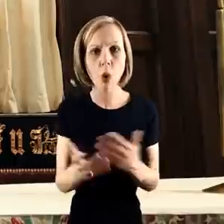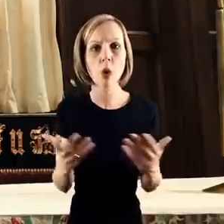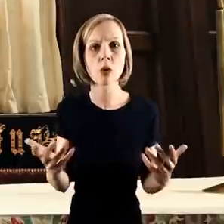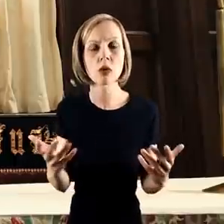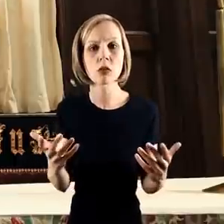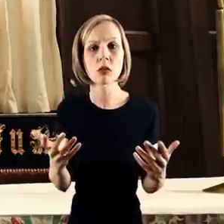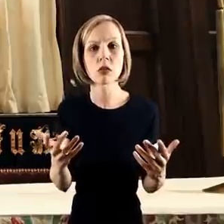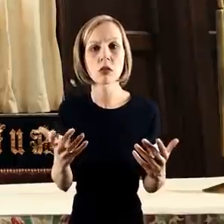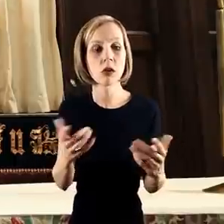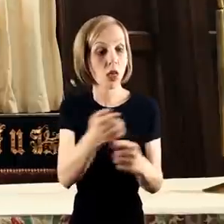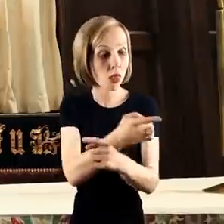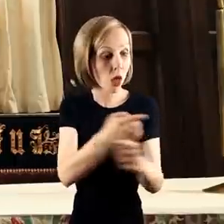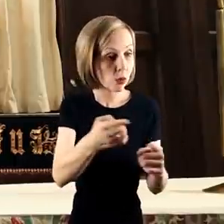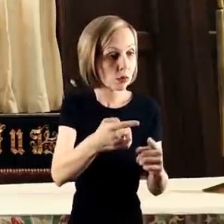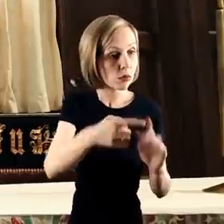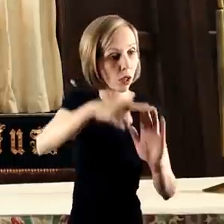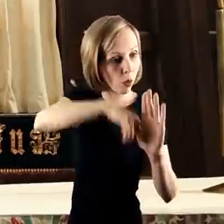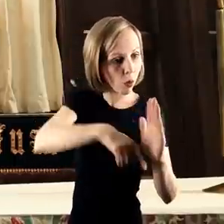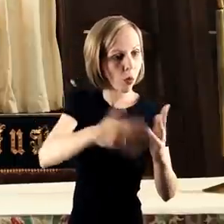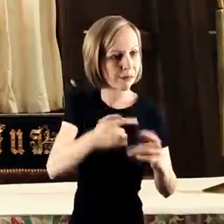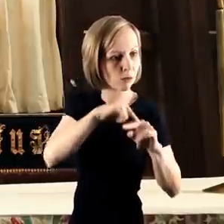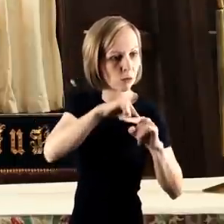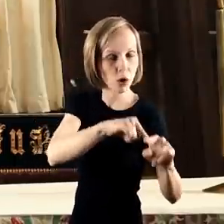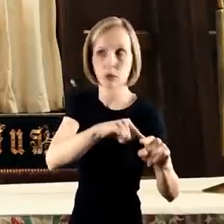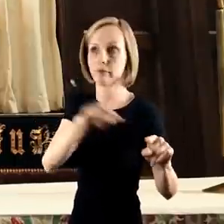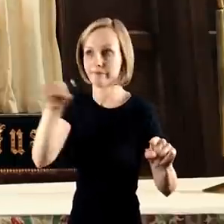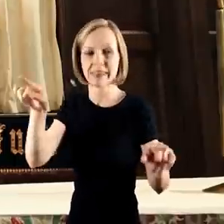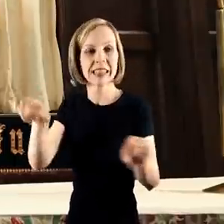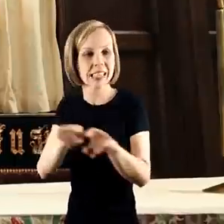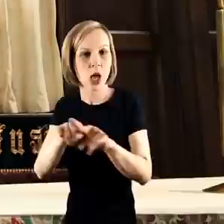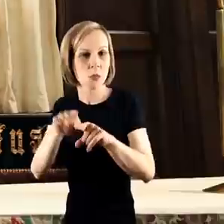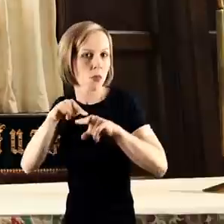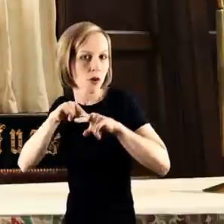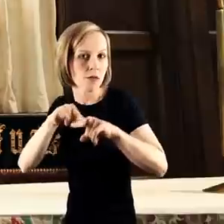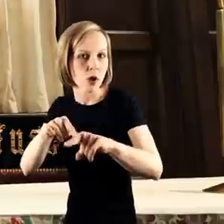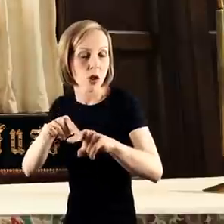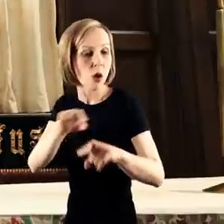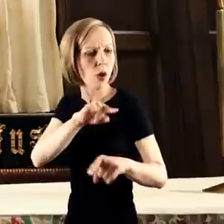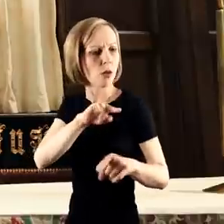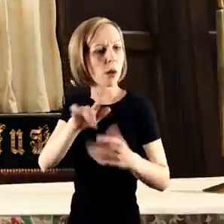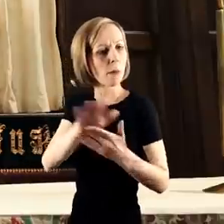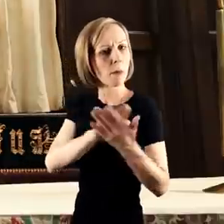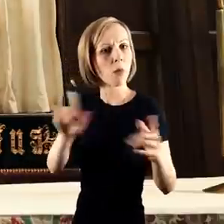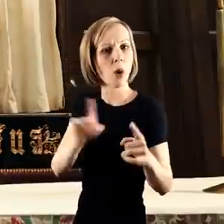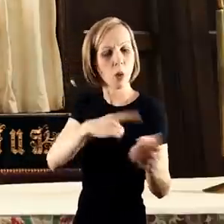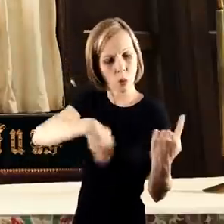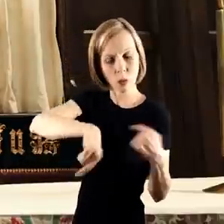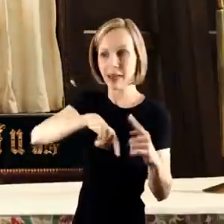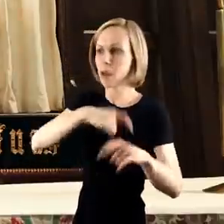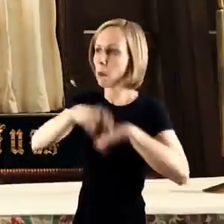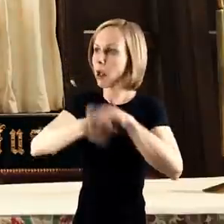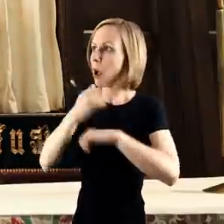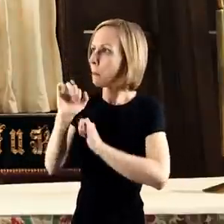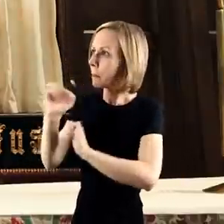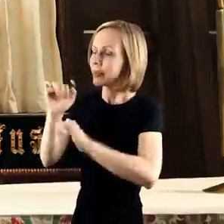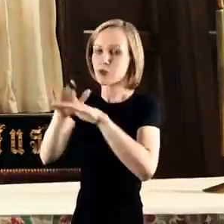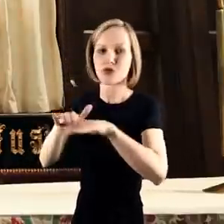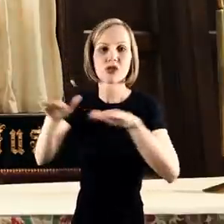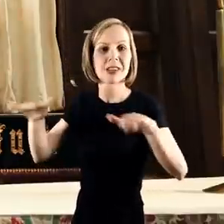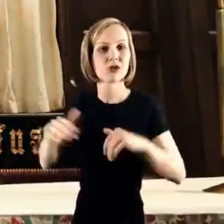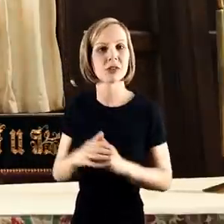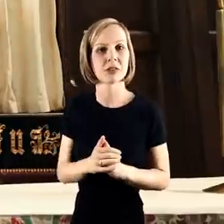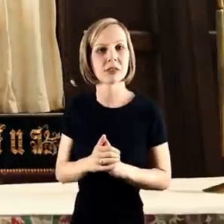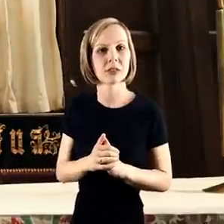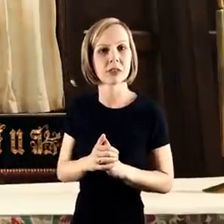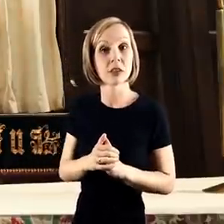might receive adoption as children. And because you are children, God has sent the Spirit of his Son